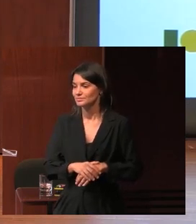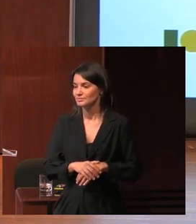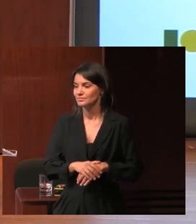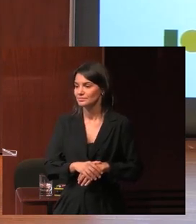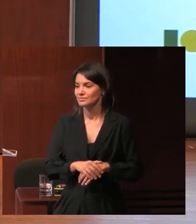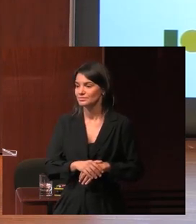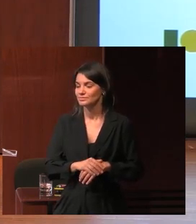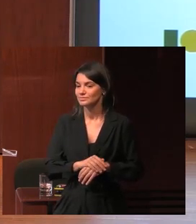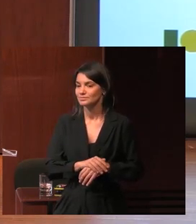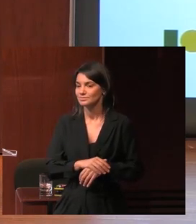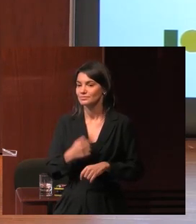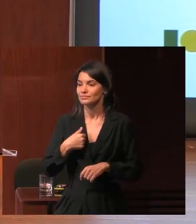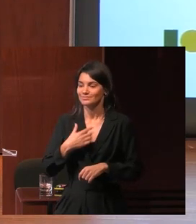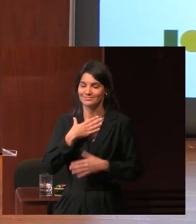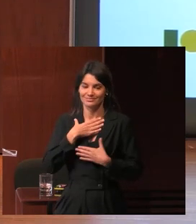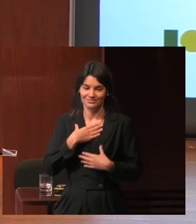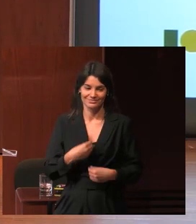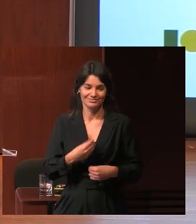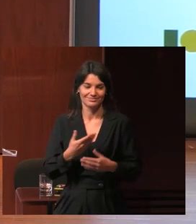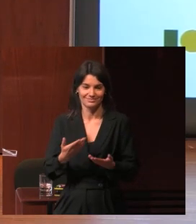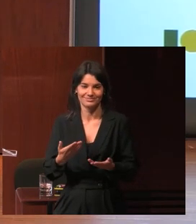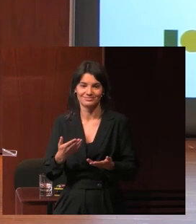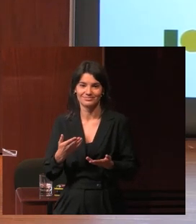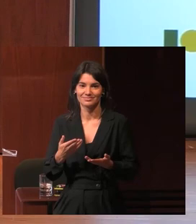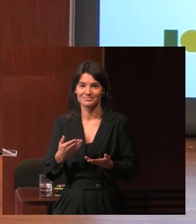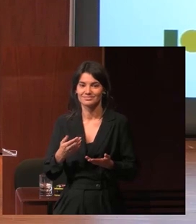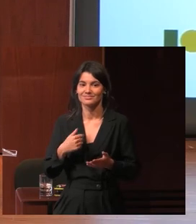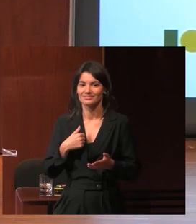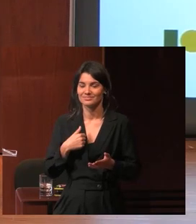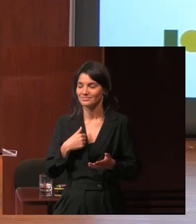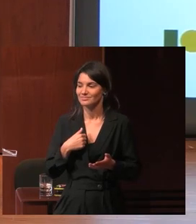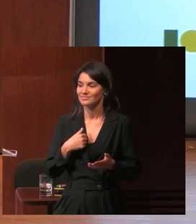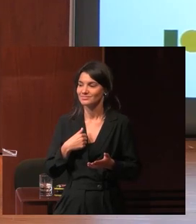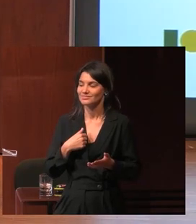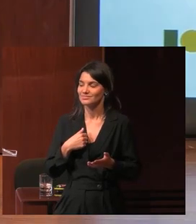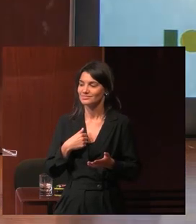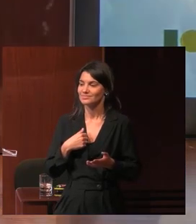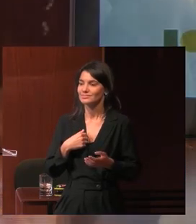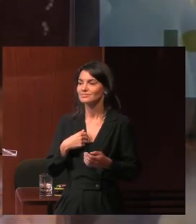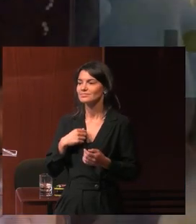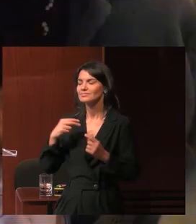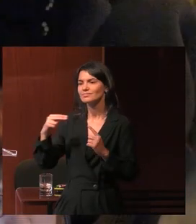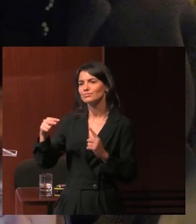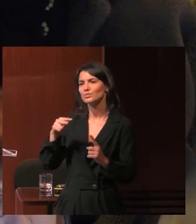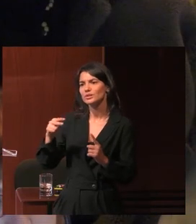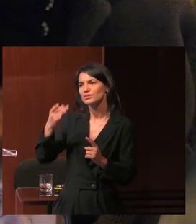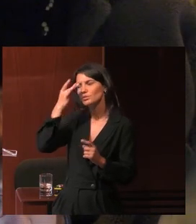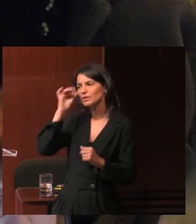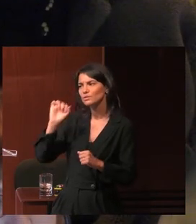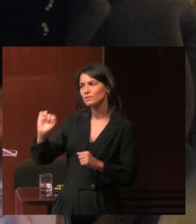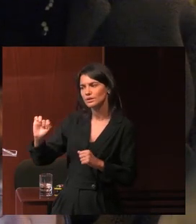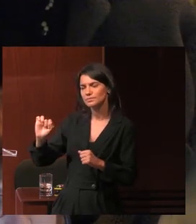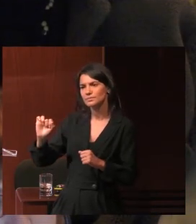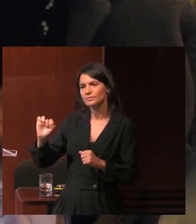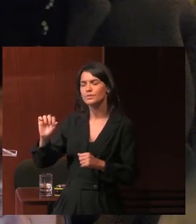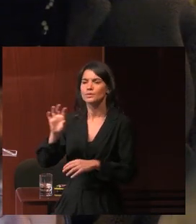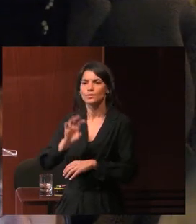I would love to listen to your point of view about the way